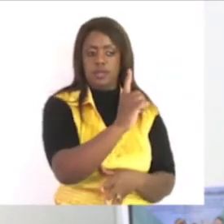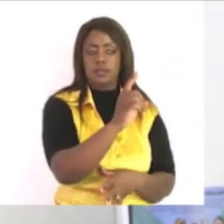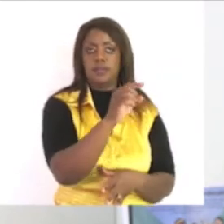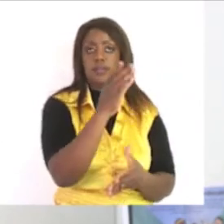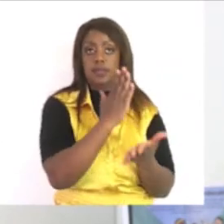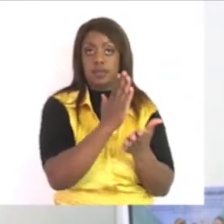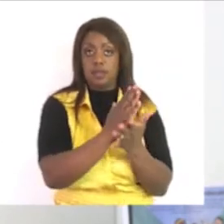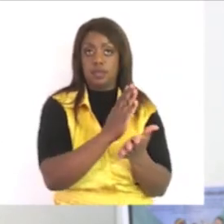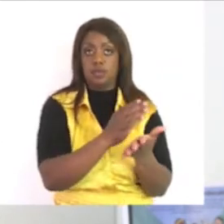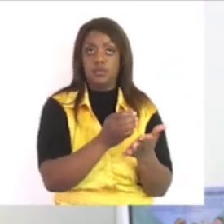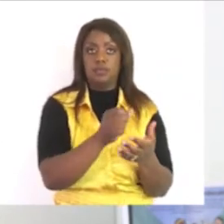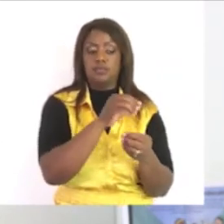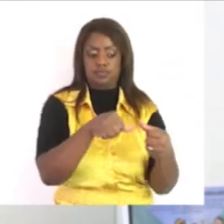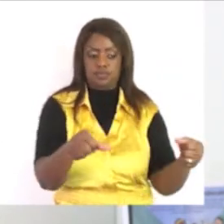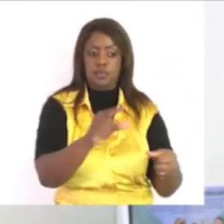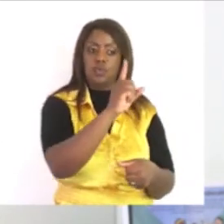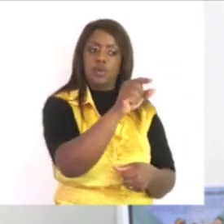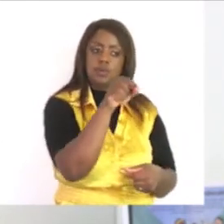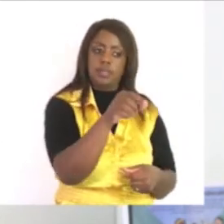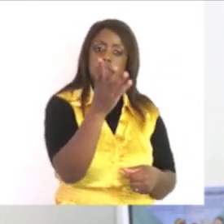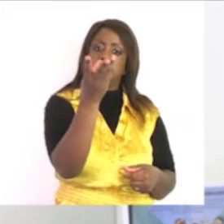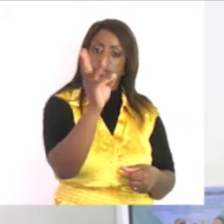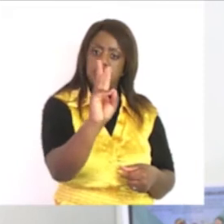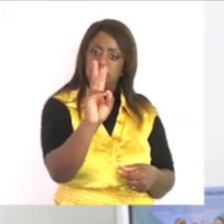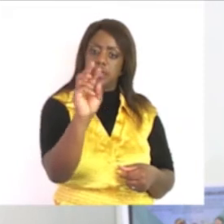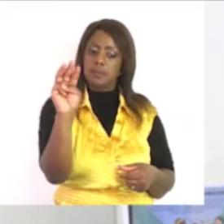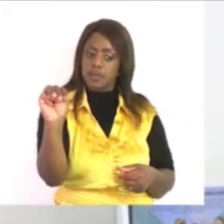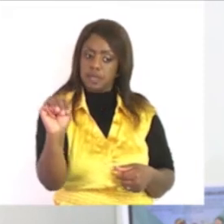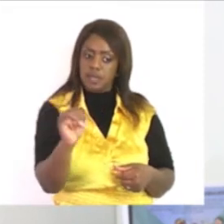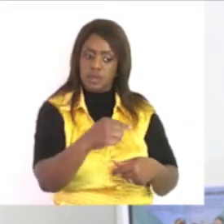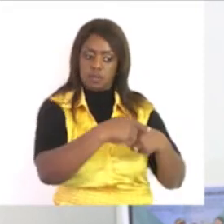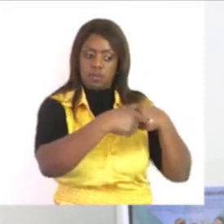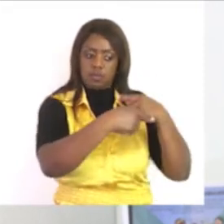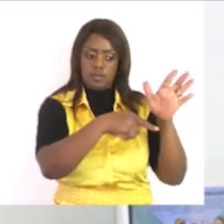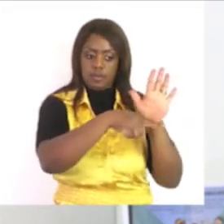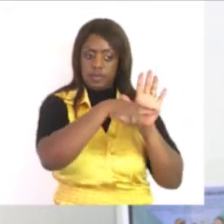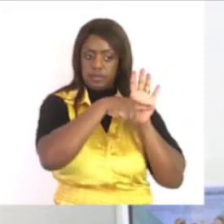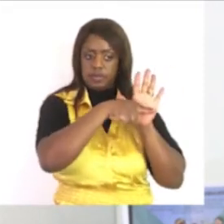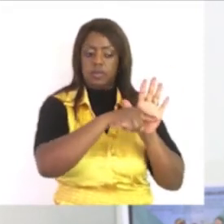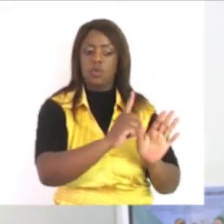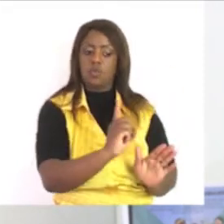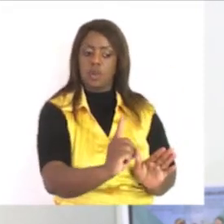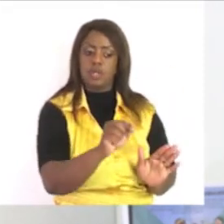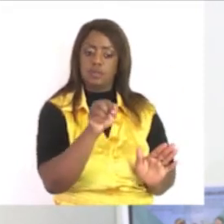is 1.6 meter. Then you get it by subtracting